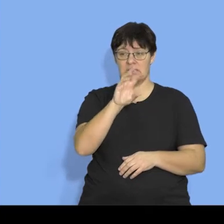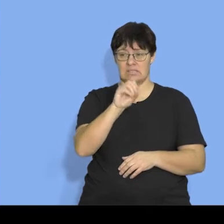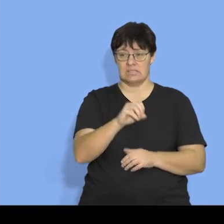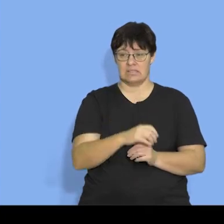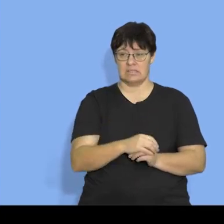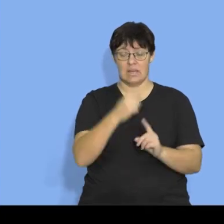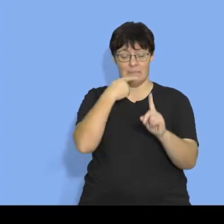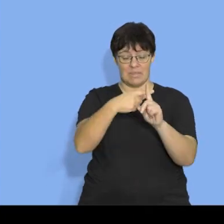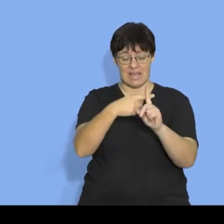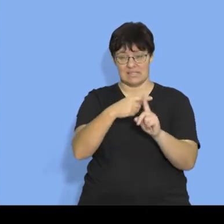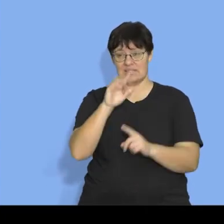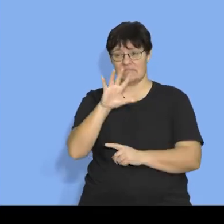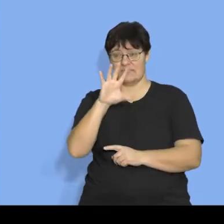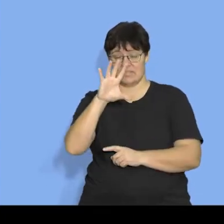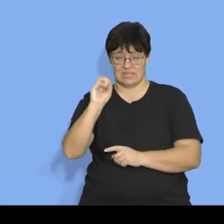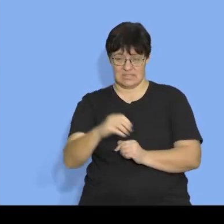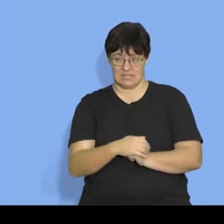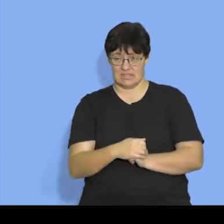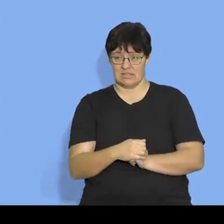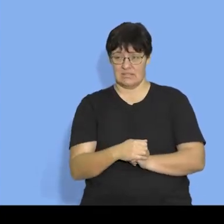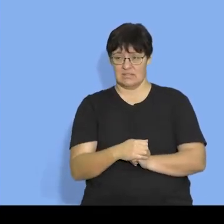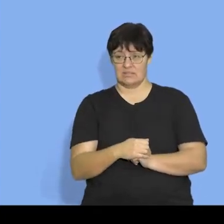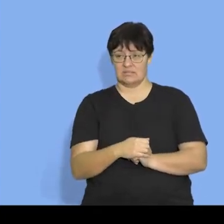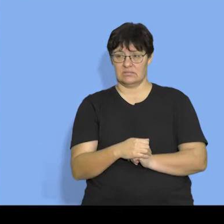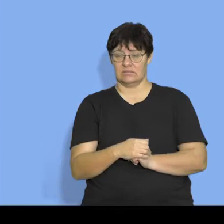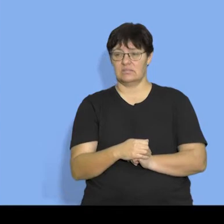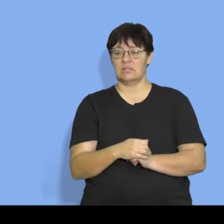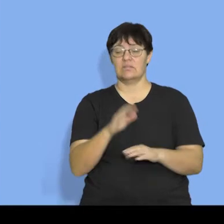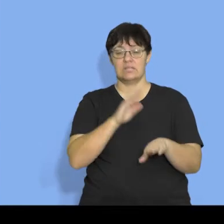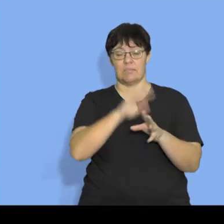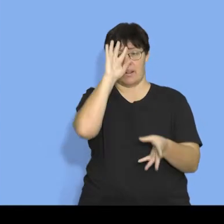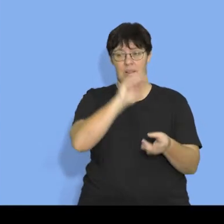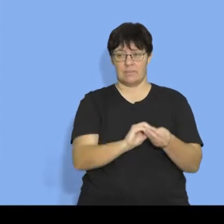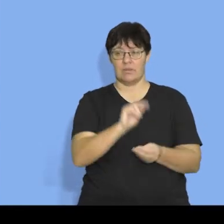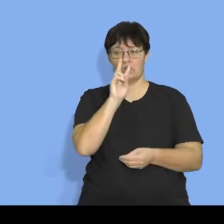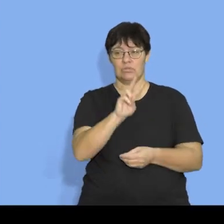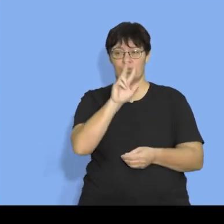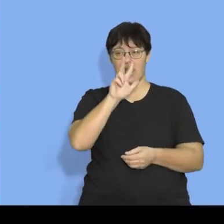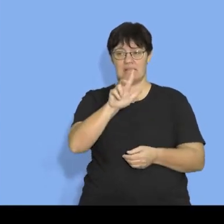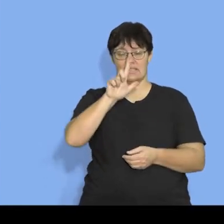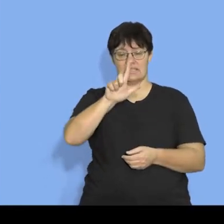2,820 plus that 50. So my total time,